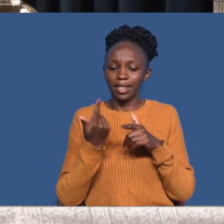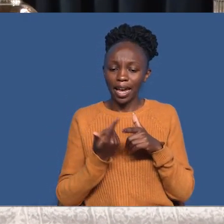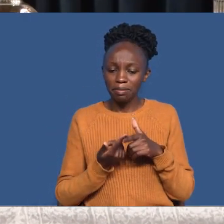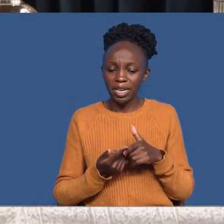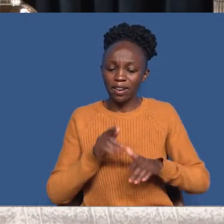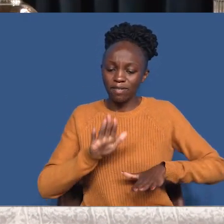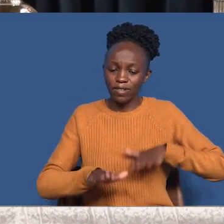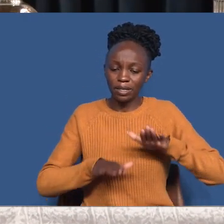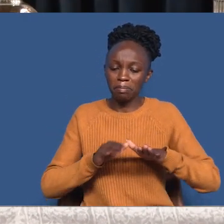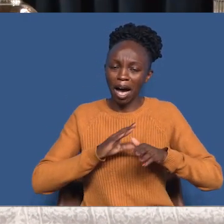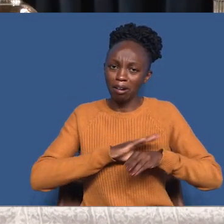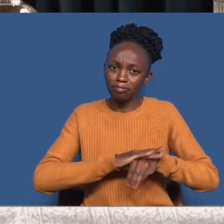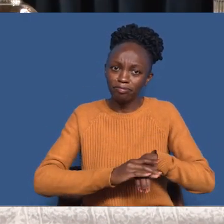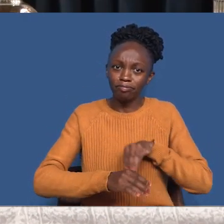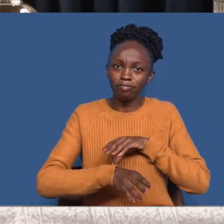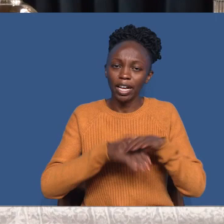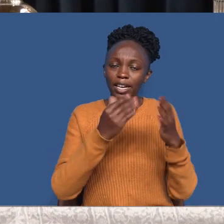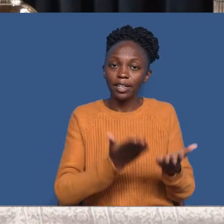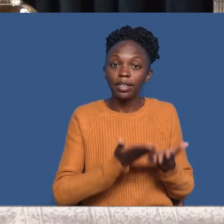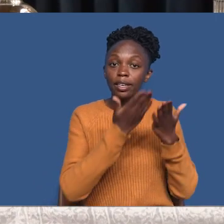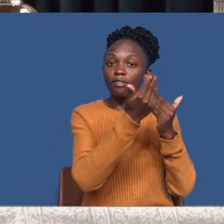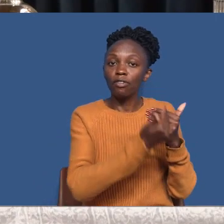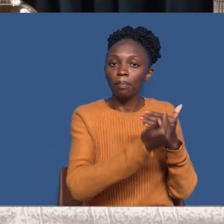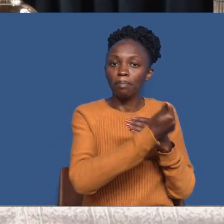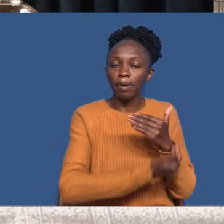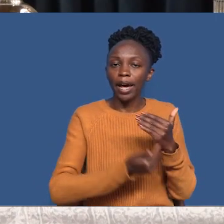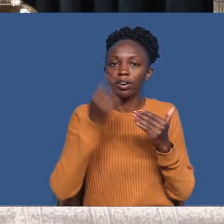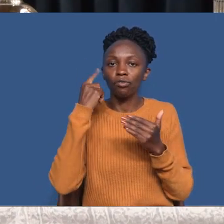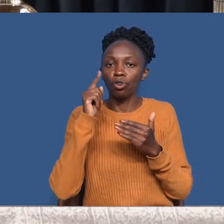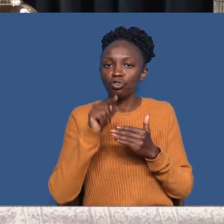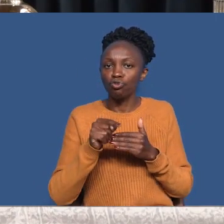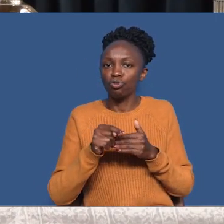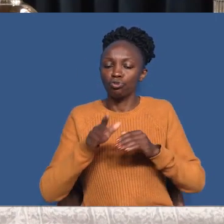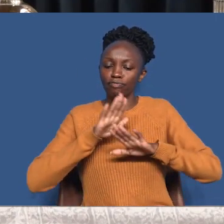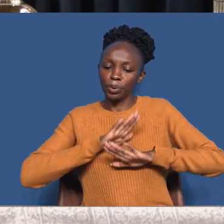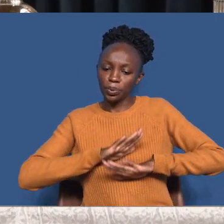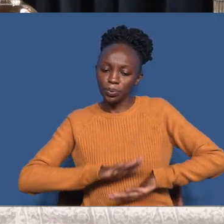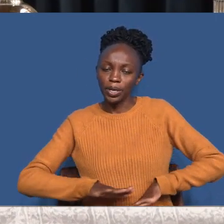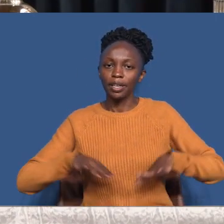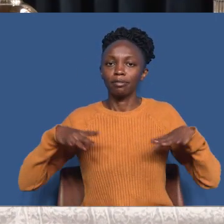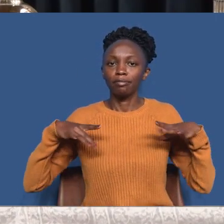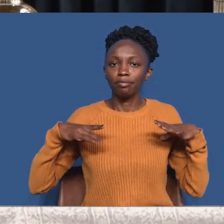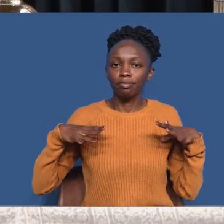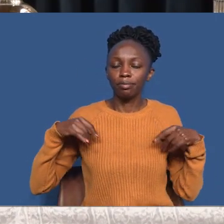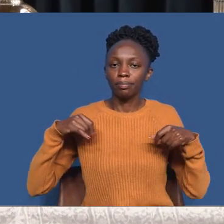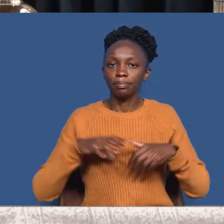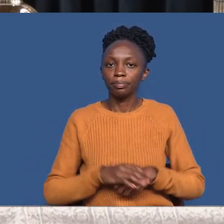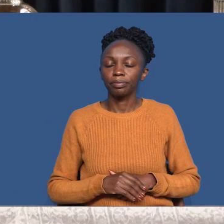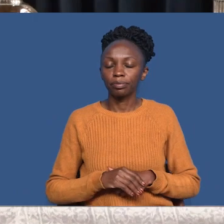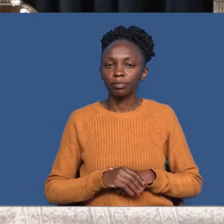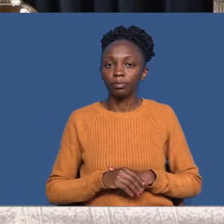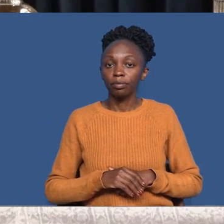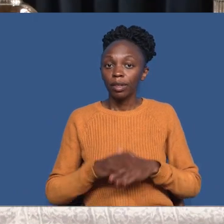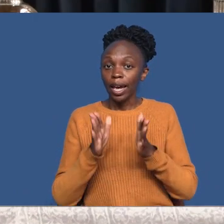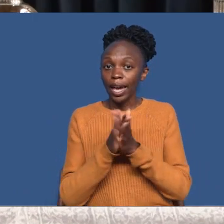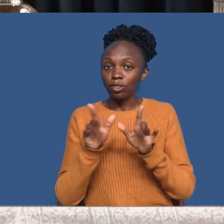wash your feet, give you bread for you to be able to refresh yourself and take a break."